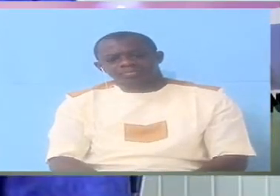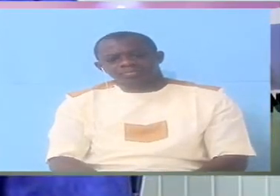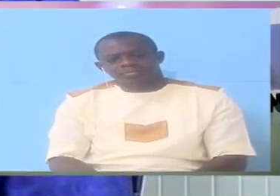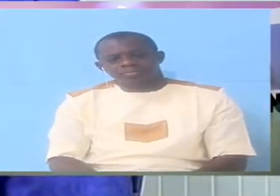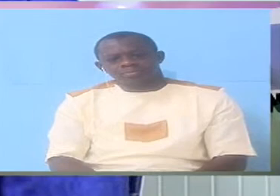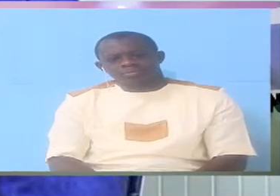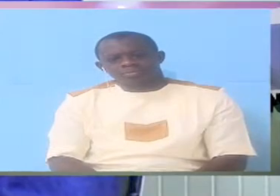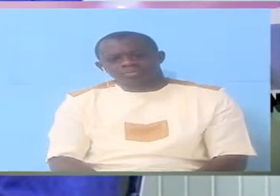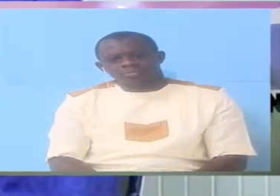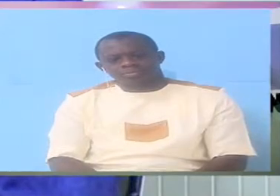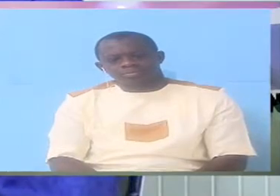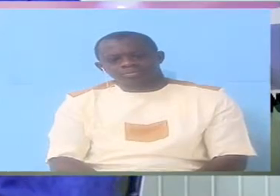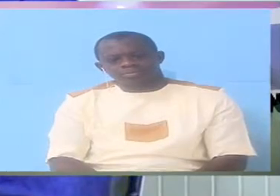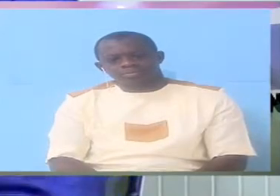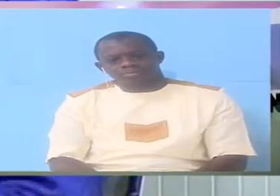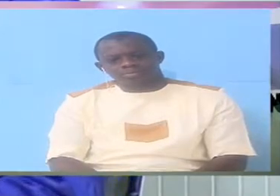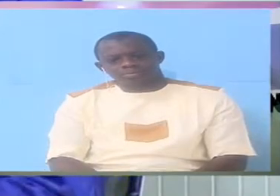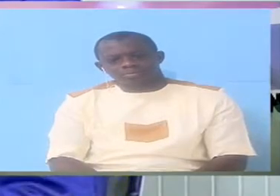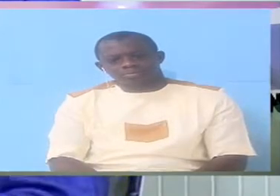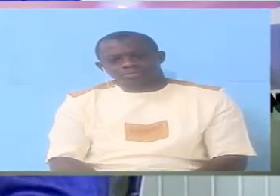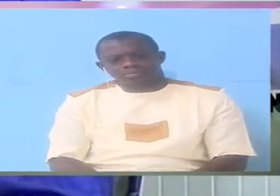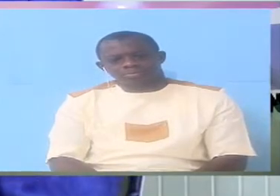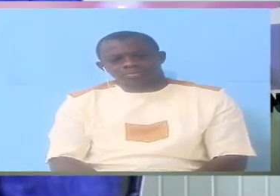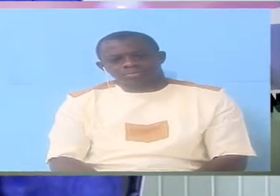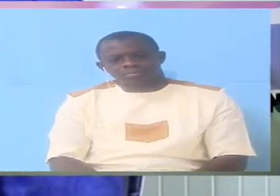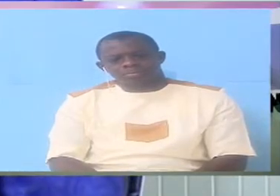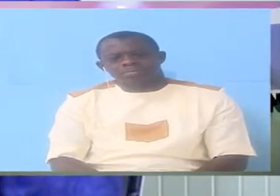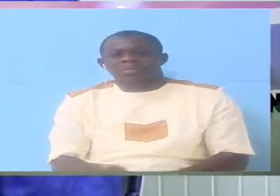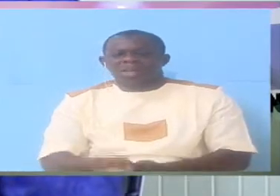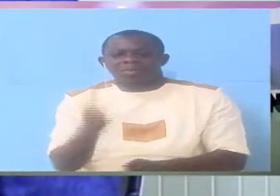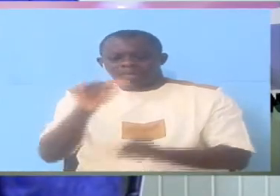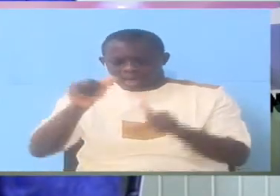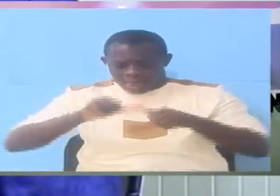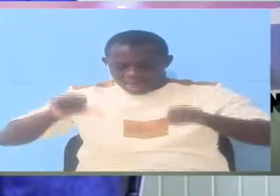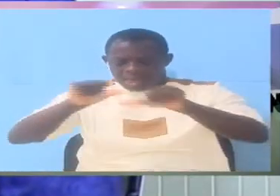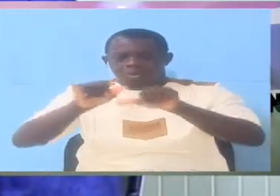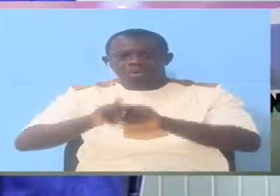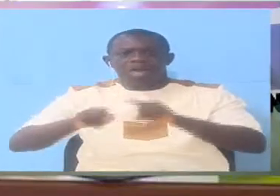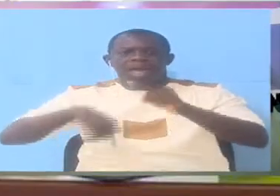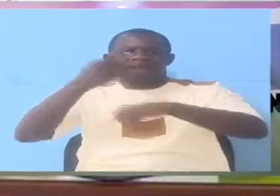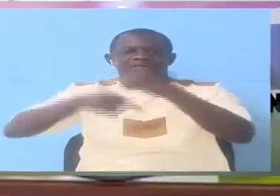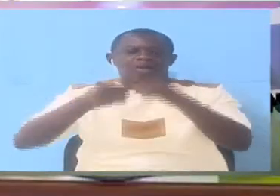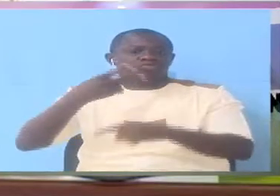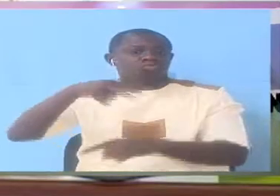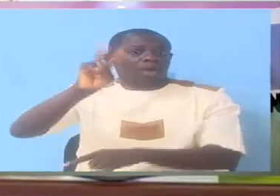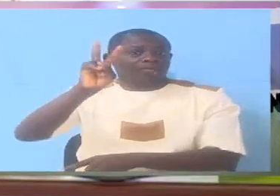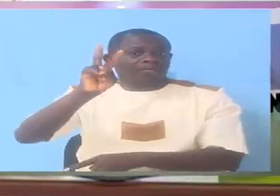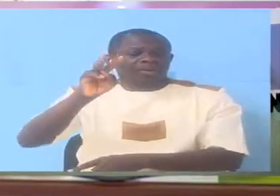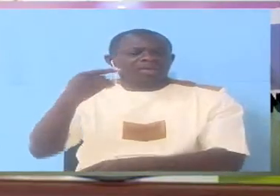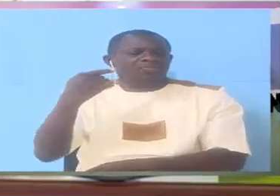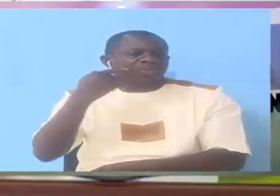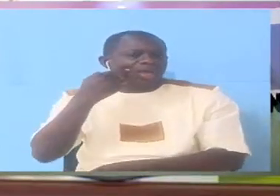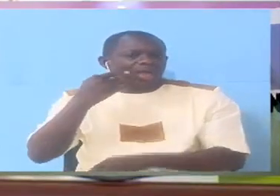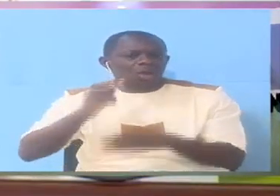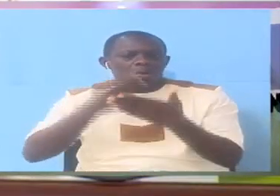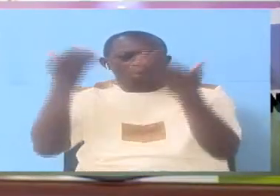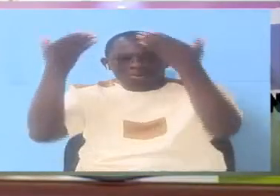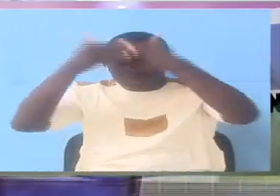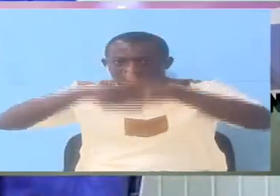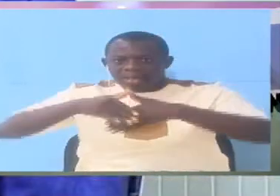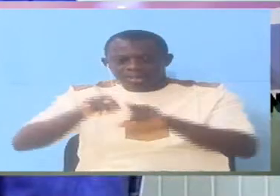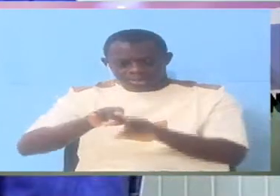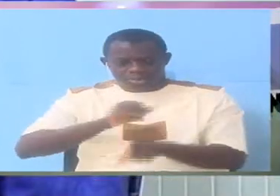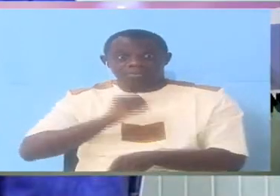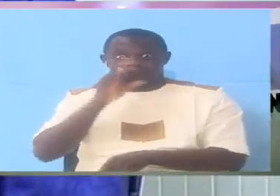could be around after 12. It should be around after 12. During the day or at night?